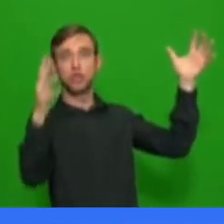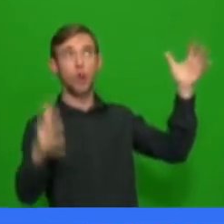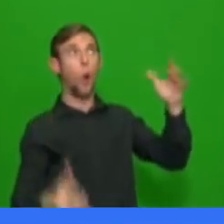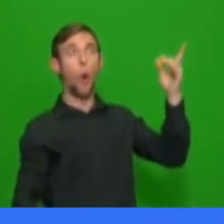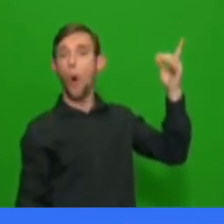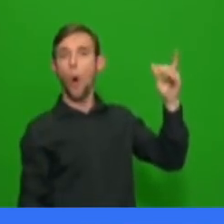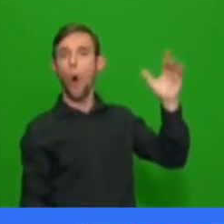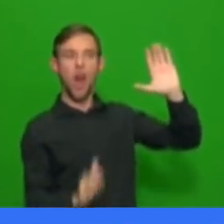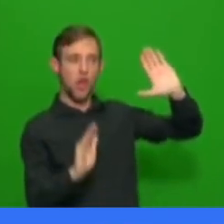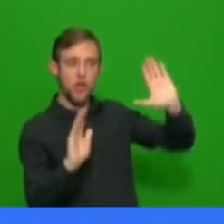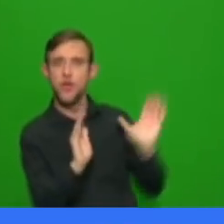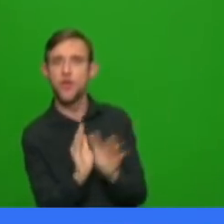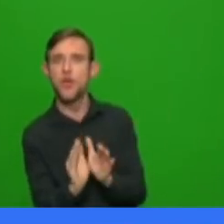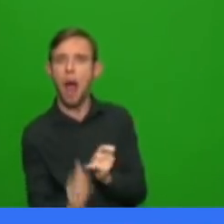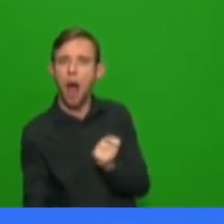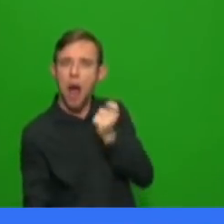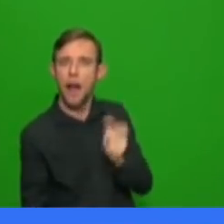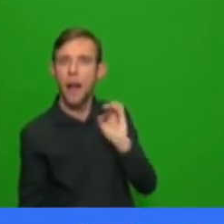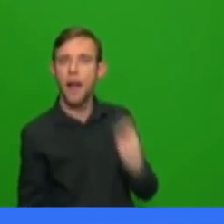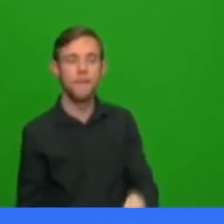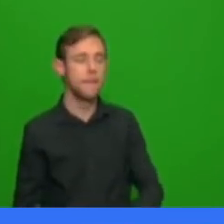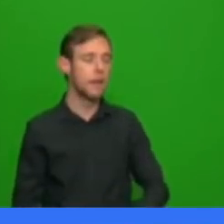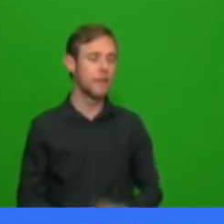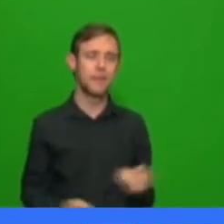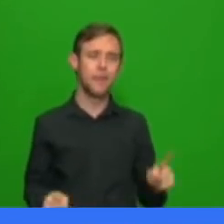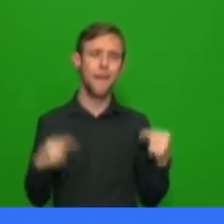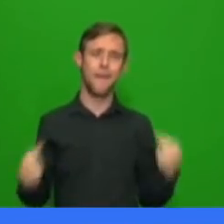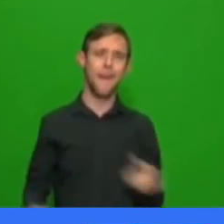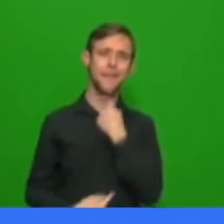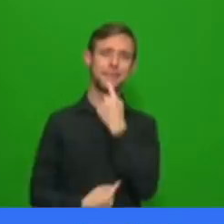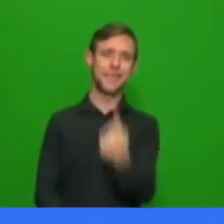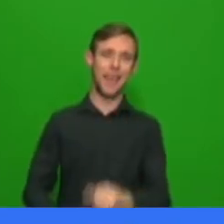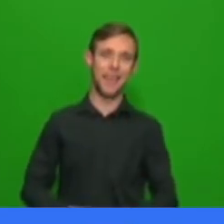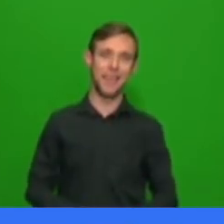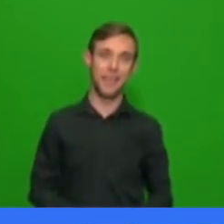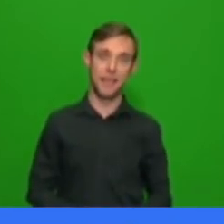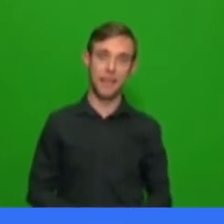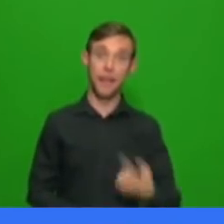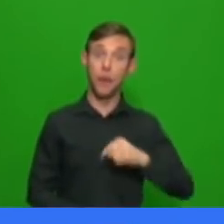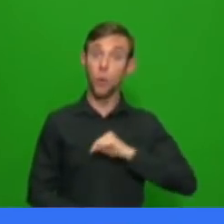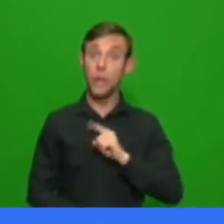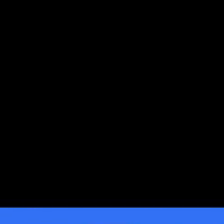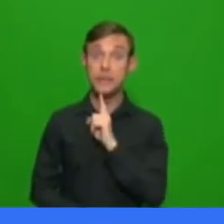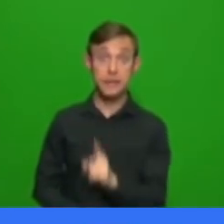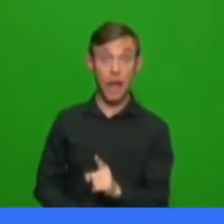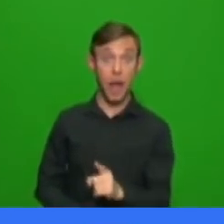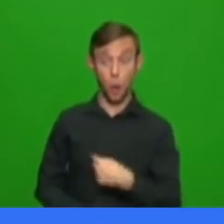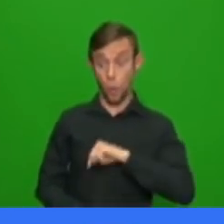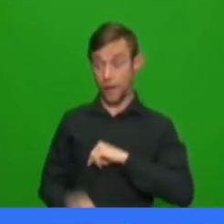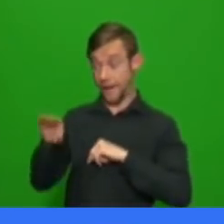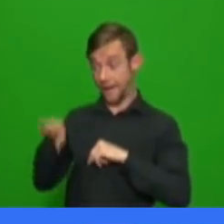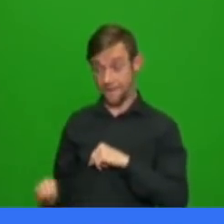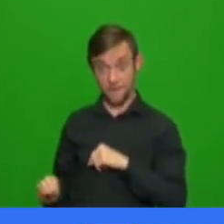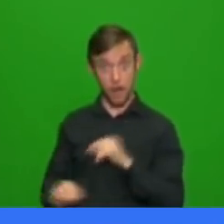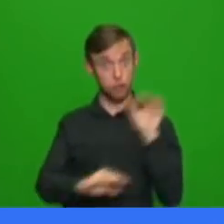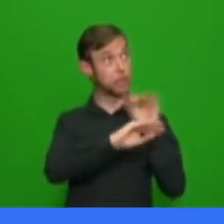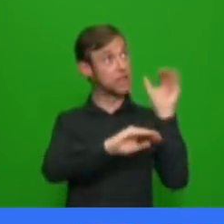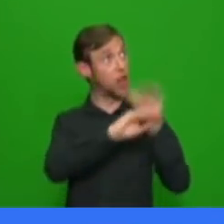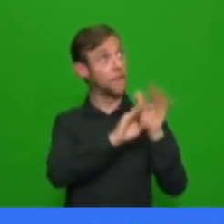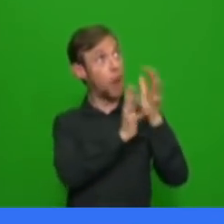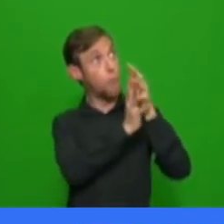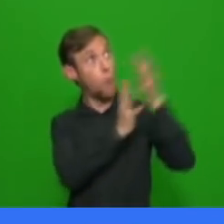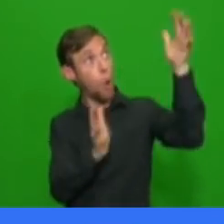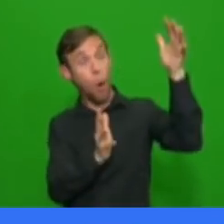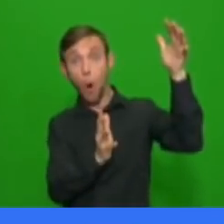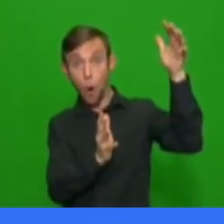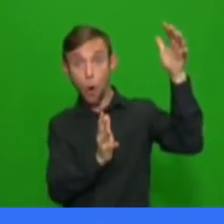We could do well with reserves that are slightly higher than what we have. The measure